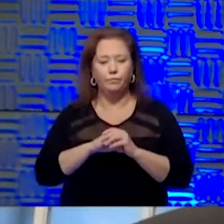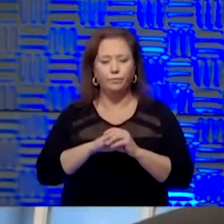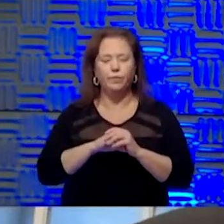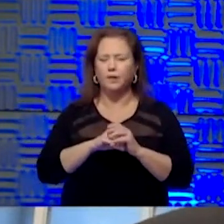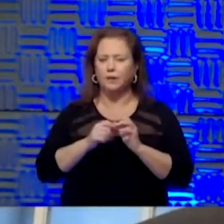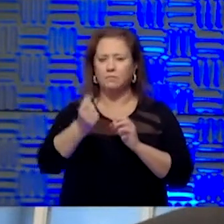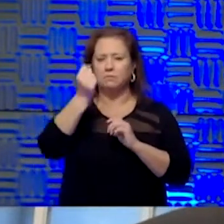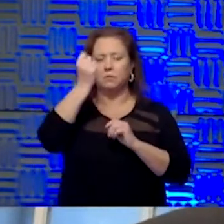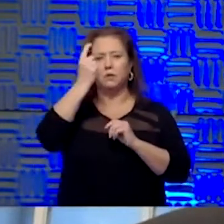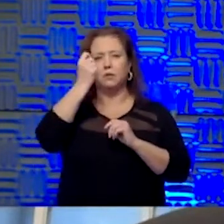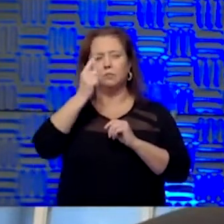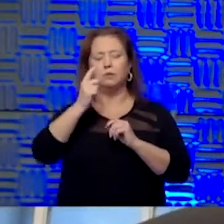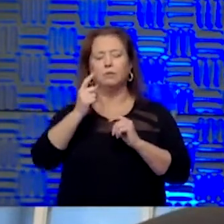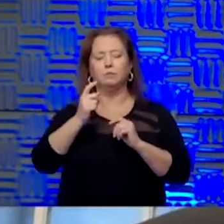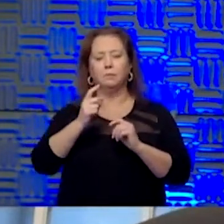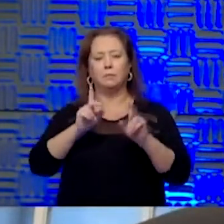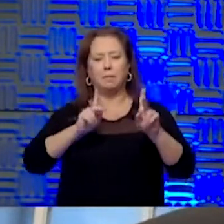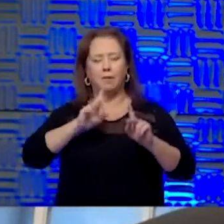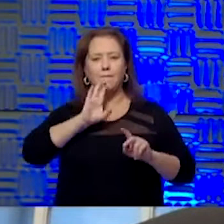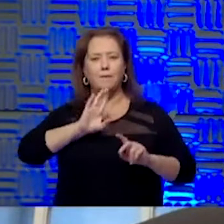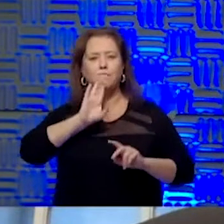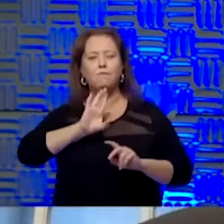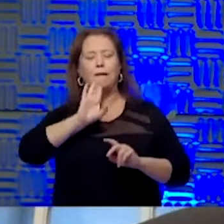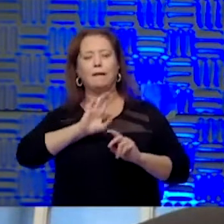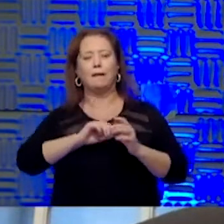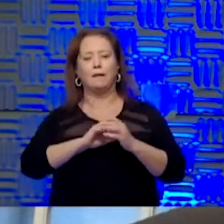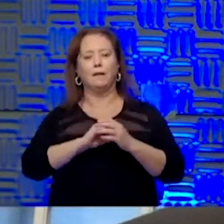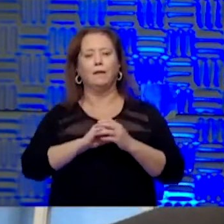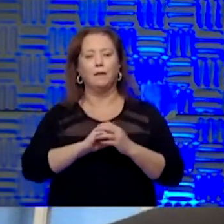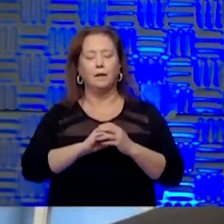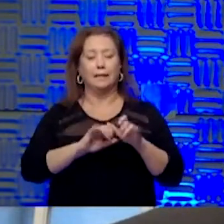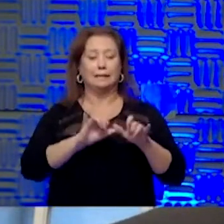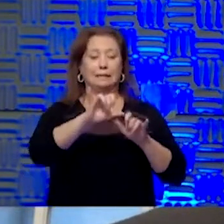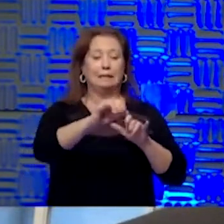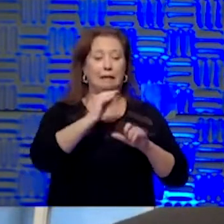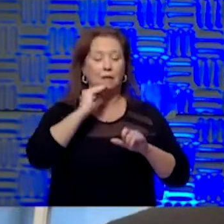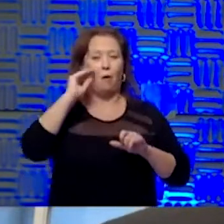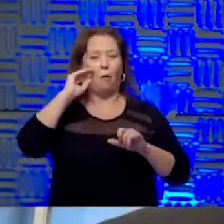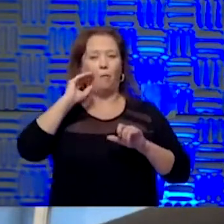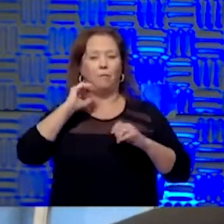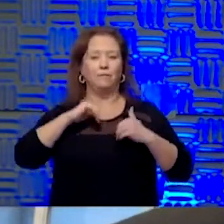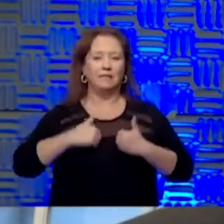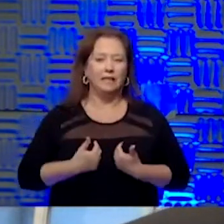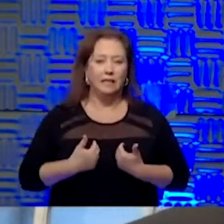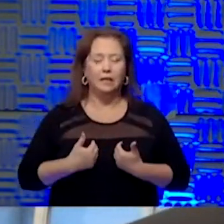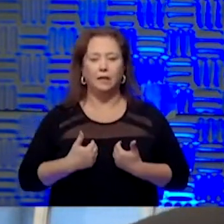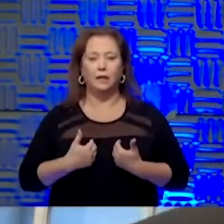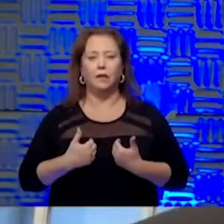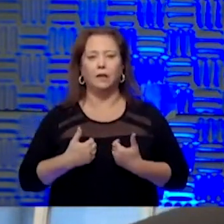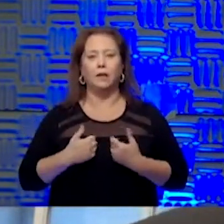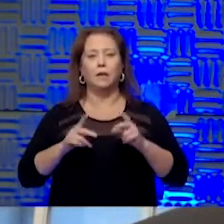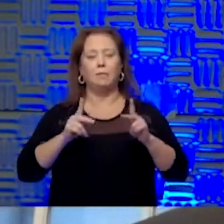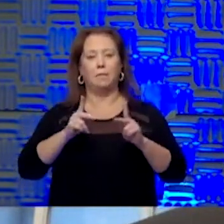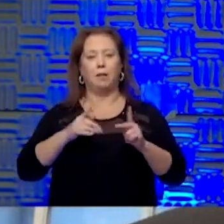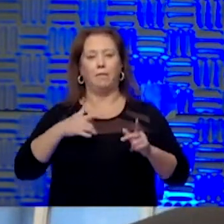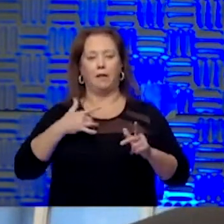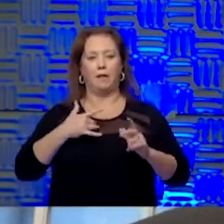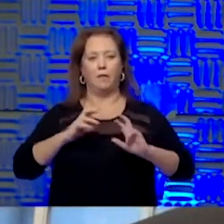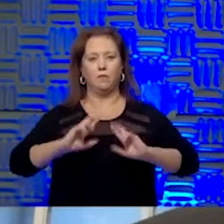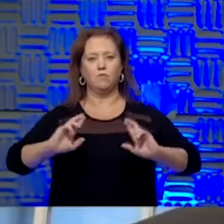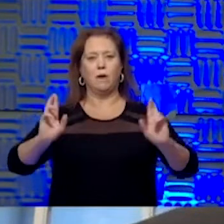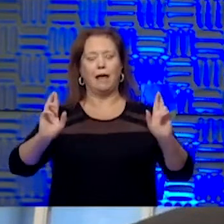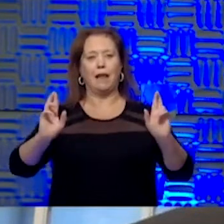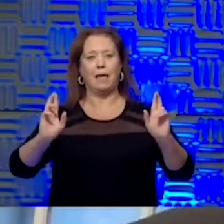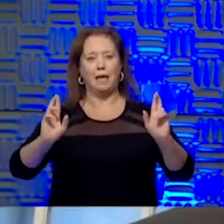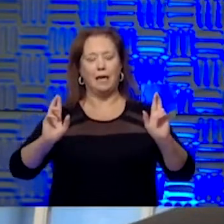many times, the frustration and stay-at-home fatigue that's kind of hitting, and people are ready to kind of